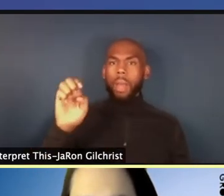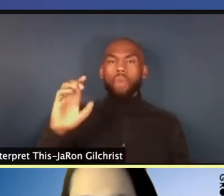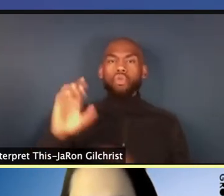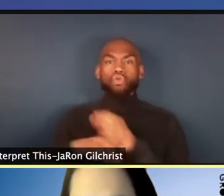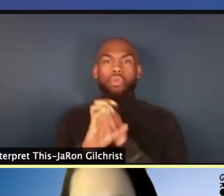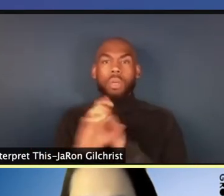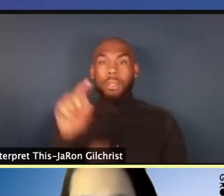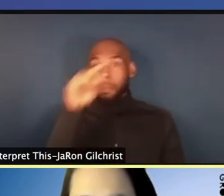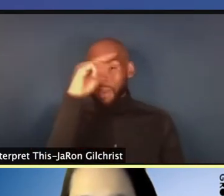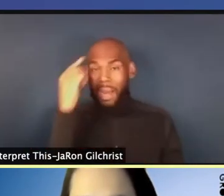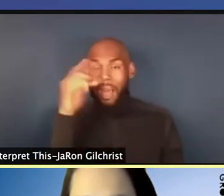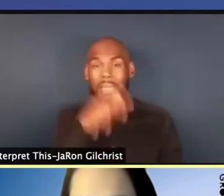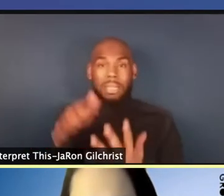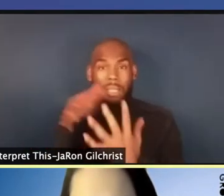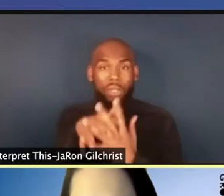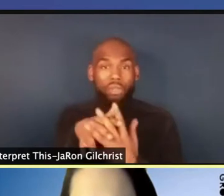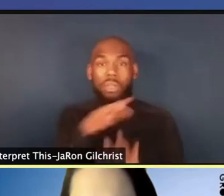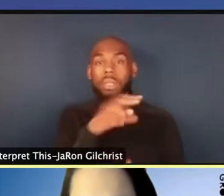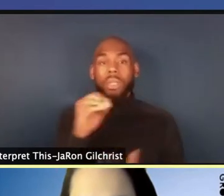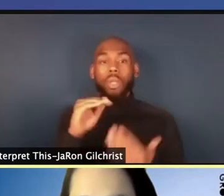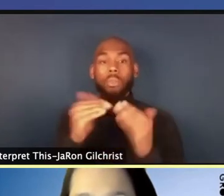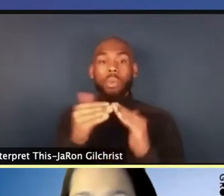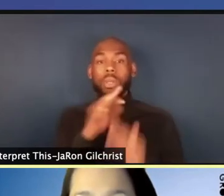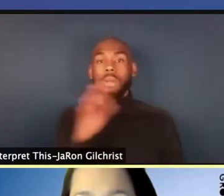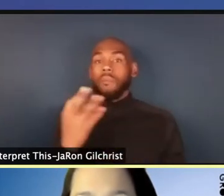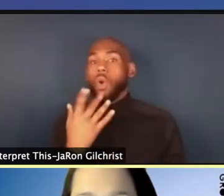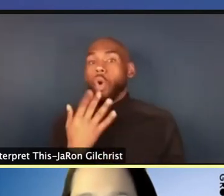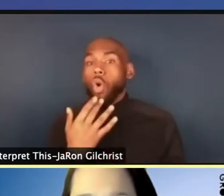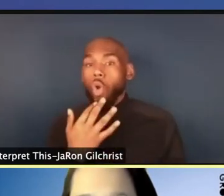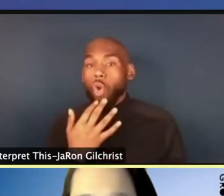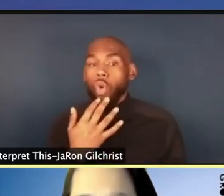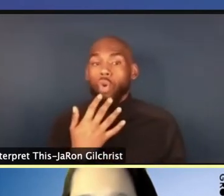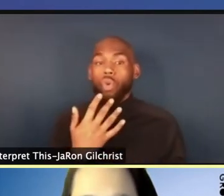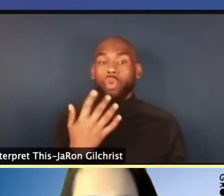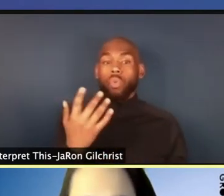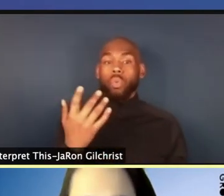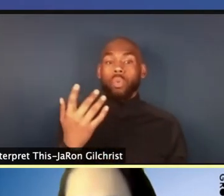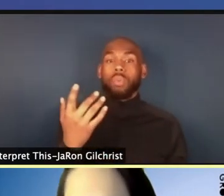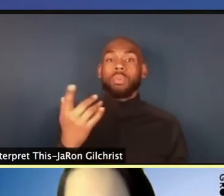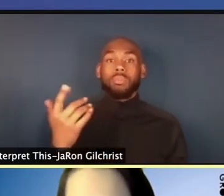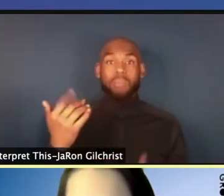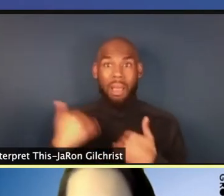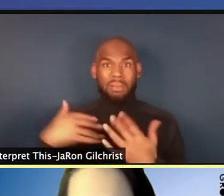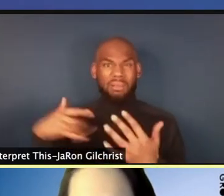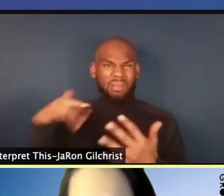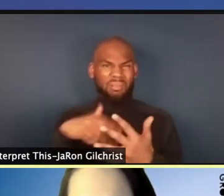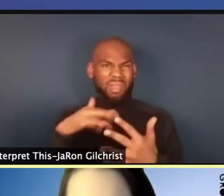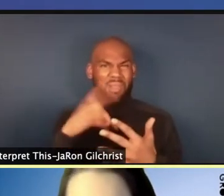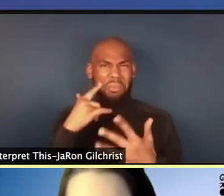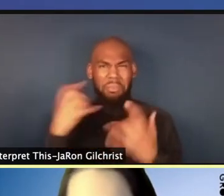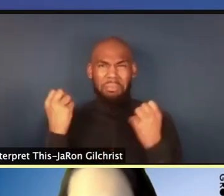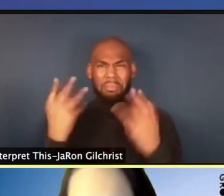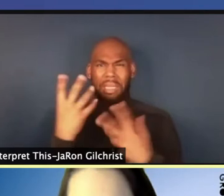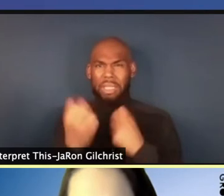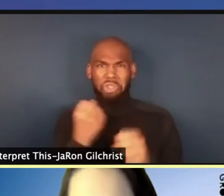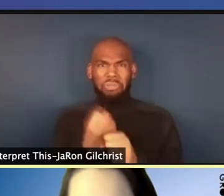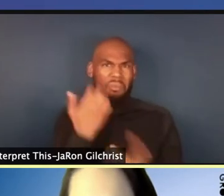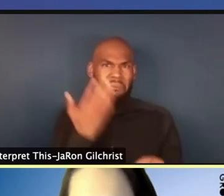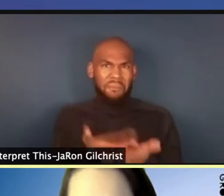Black, Indigenous, and communities of color, which has been studied for decades. It's like fact. There